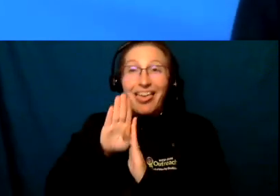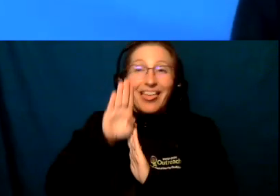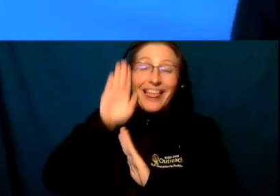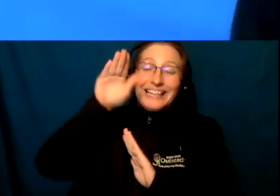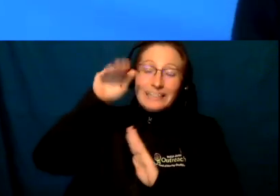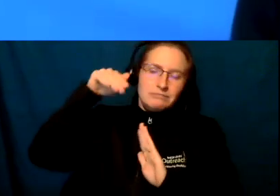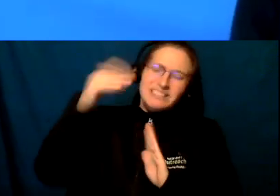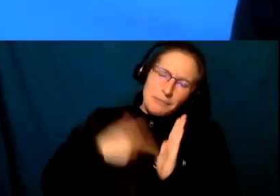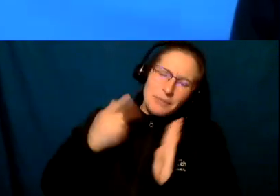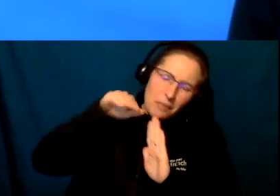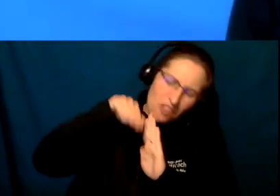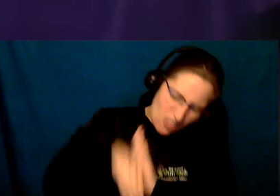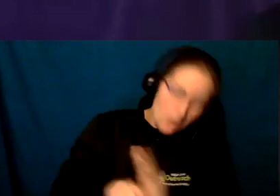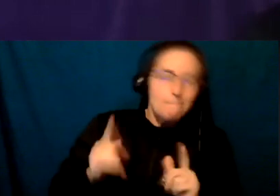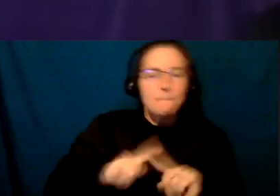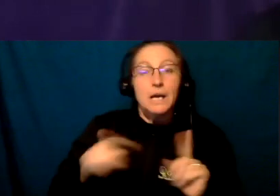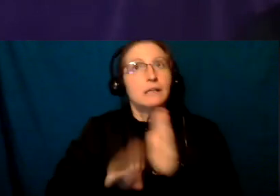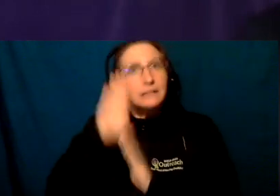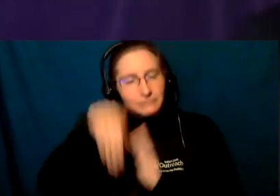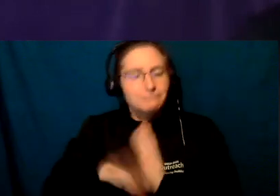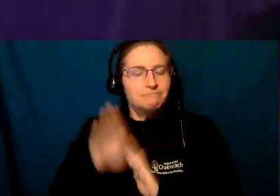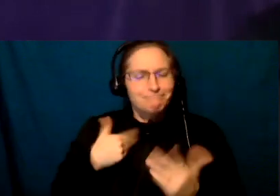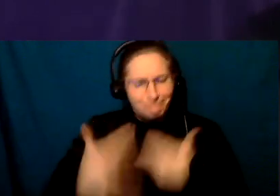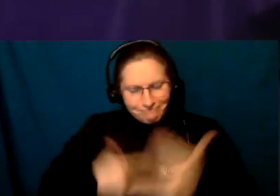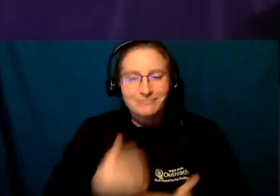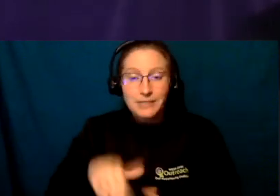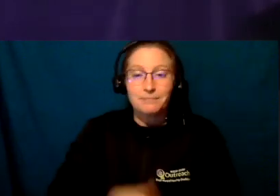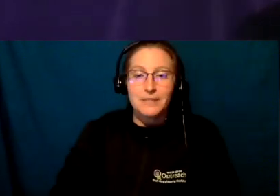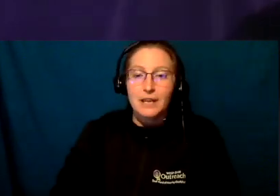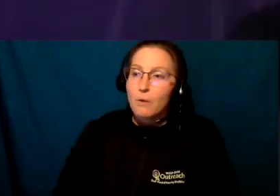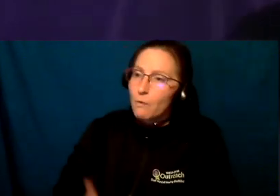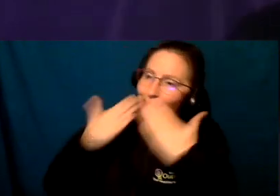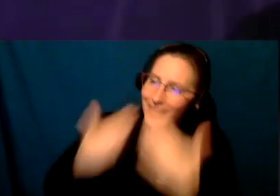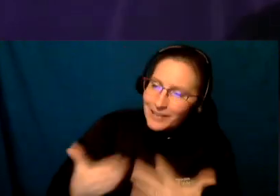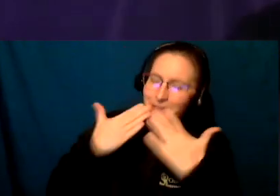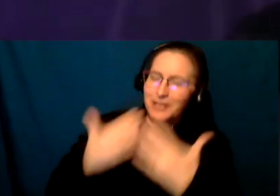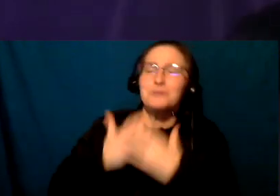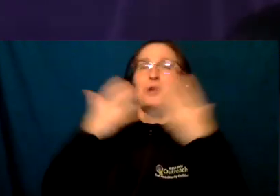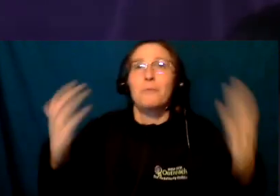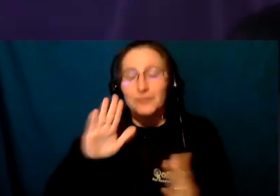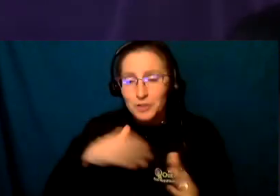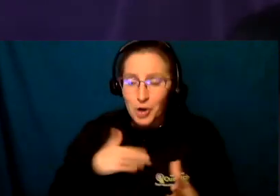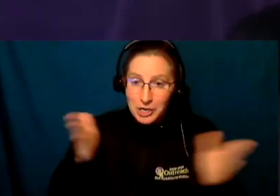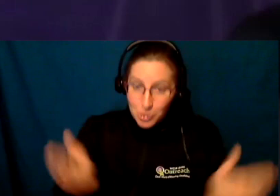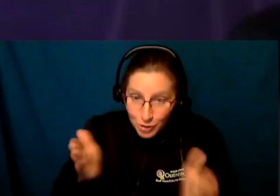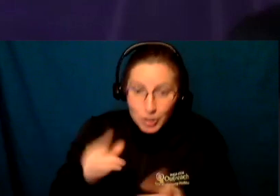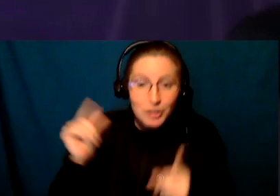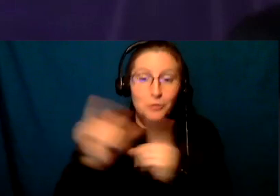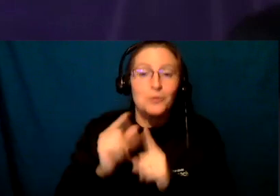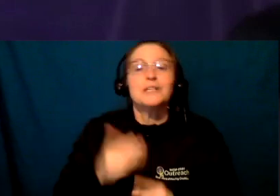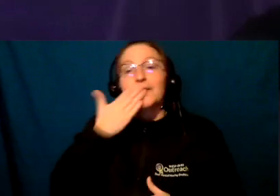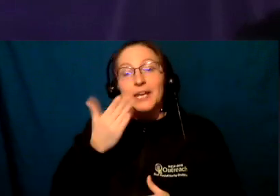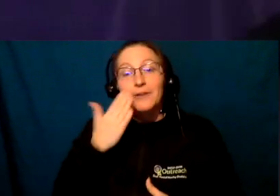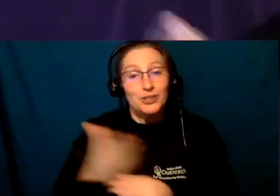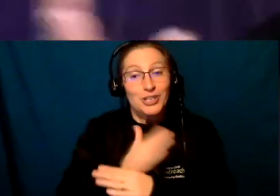keep going. Well, thank you. Thank you so much for your words of encouragement. Thank you for sharing your story and your